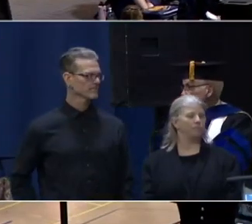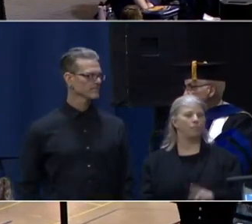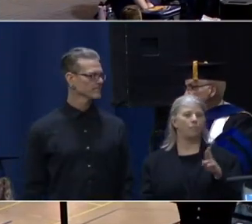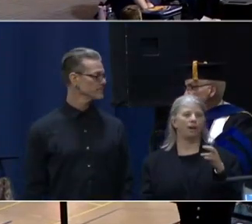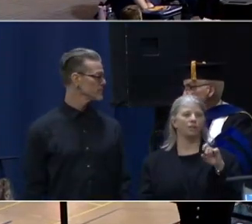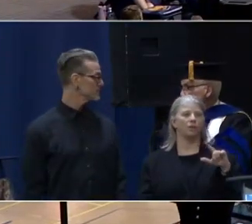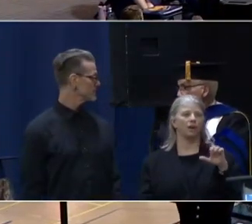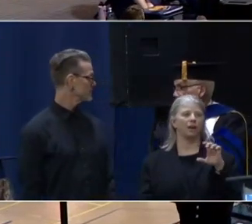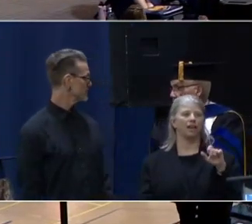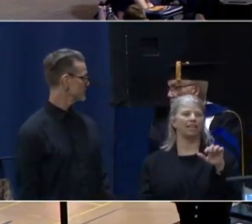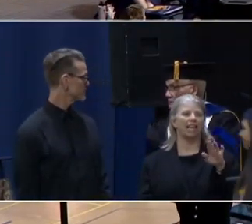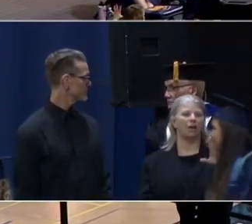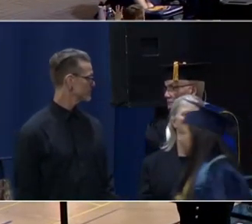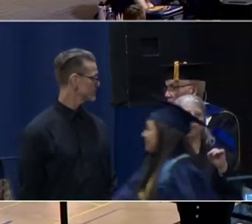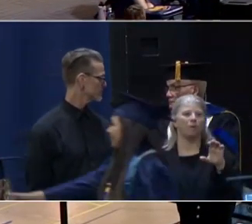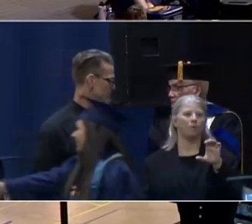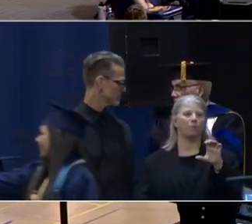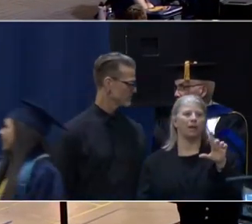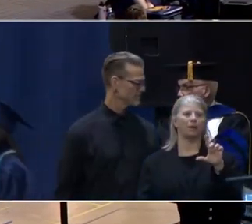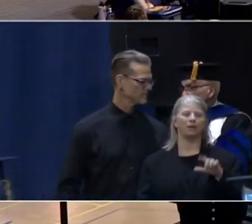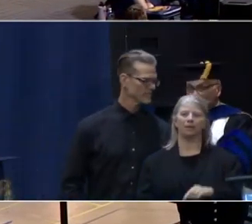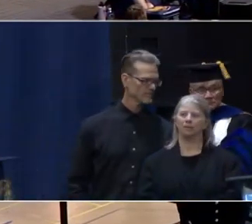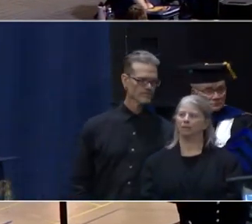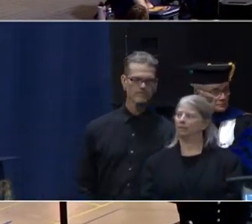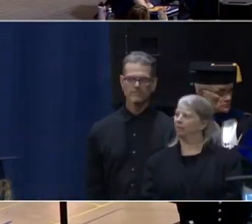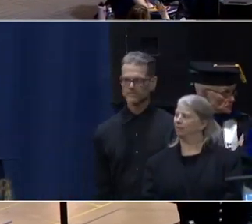Rachel Carrillo, cum laude.